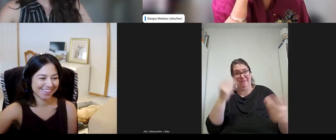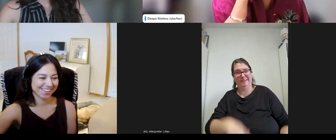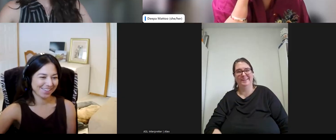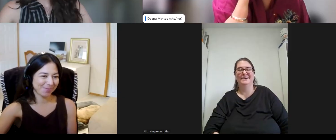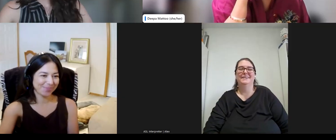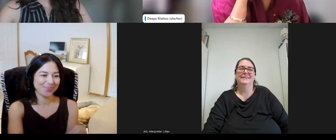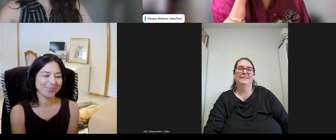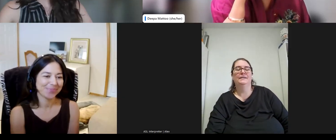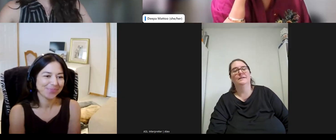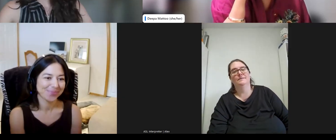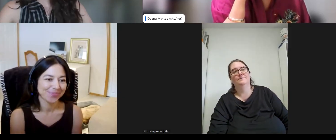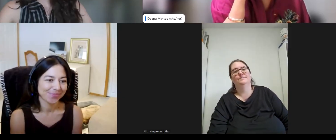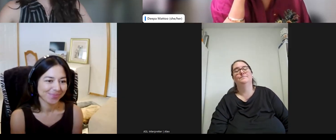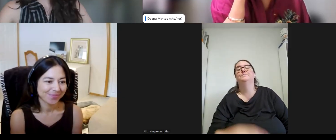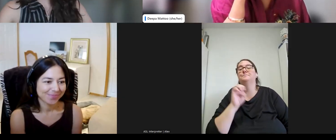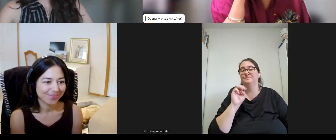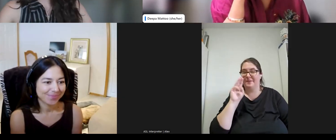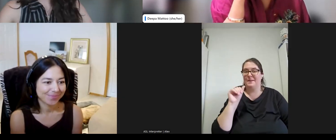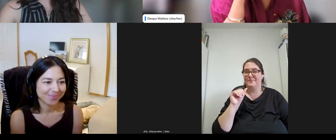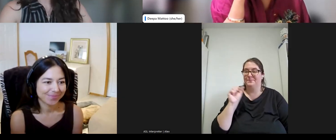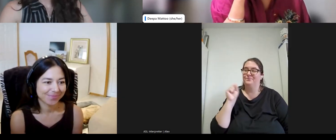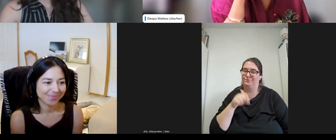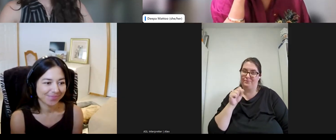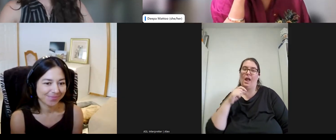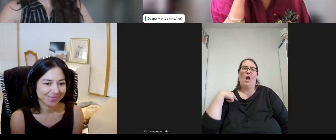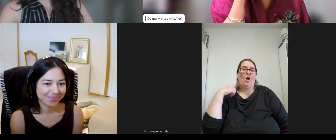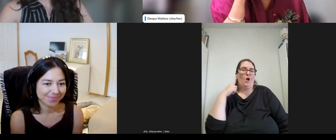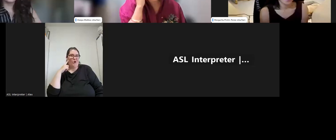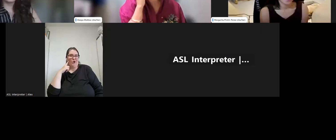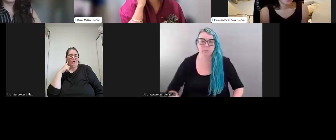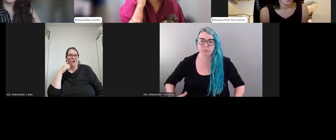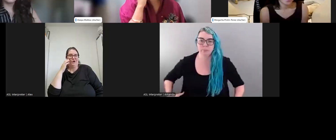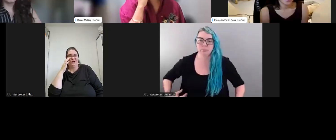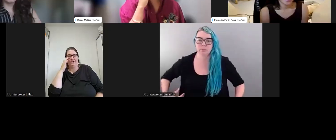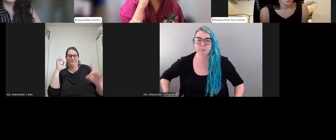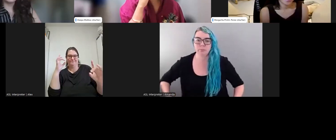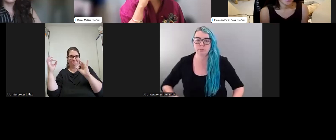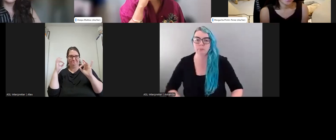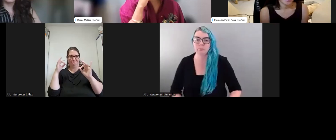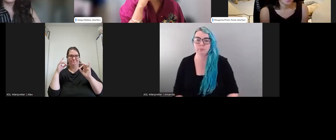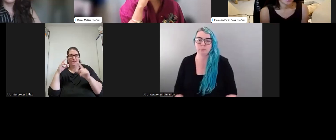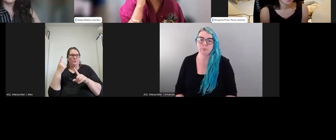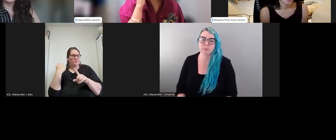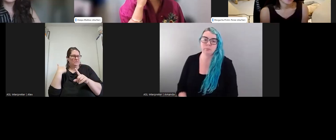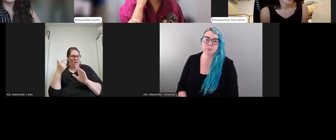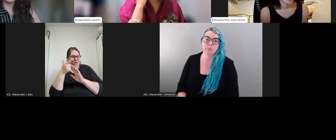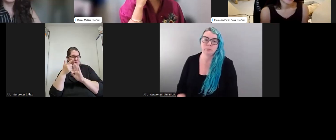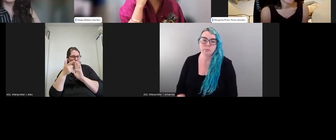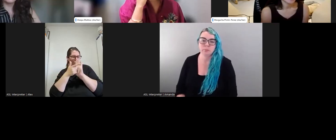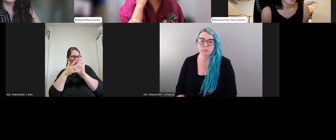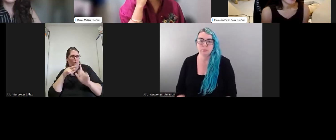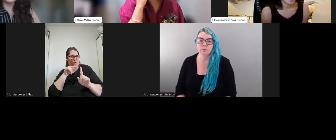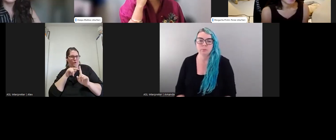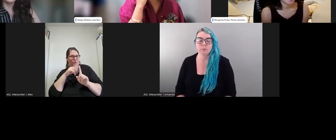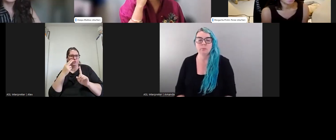positives. Yeah. Well, we actually heard a while ago from a lawyer who actually used